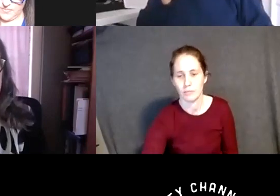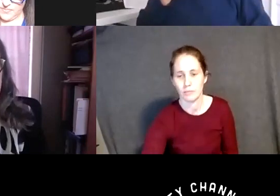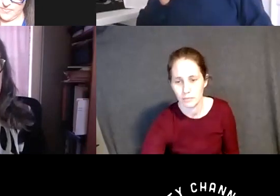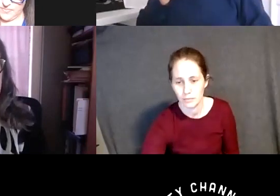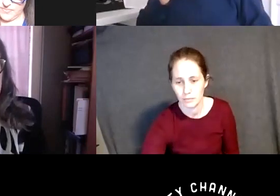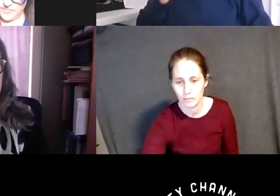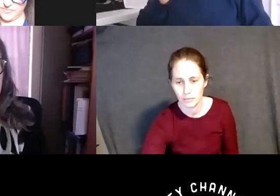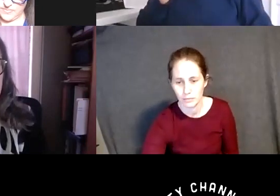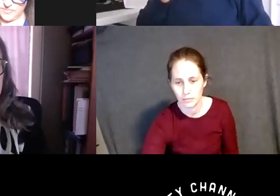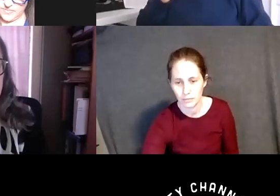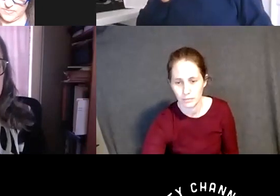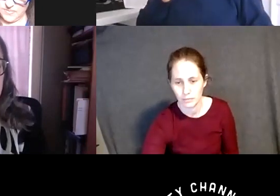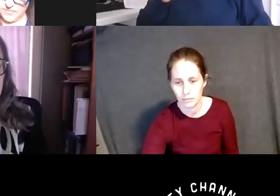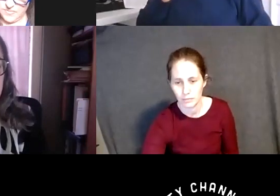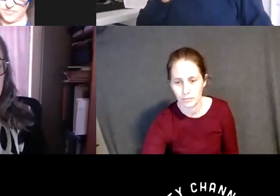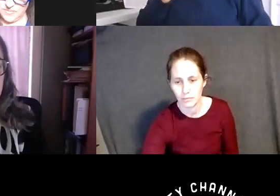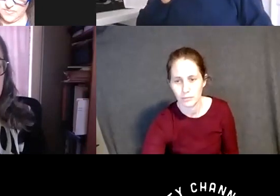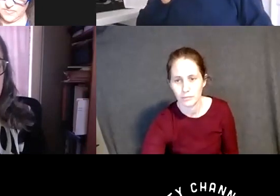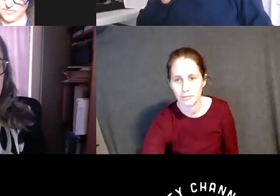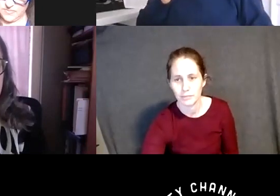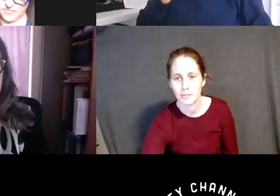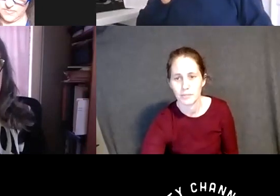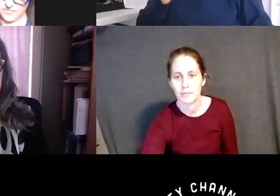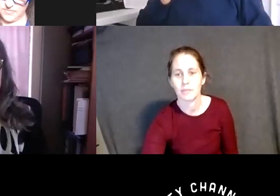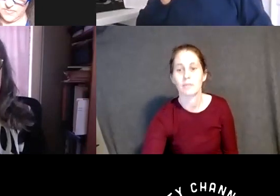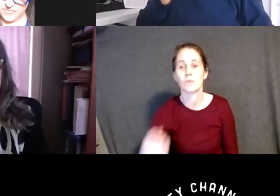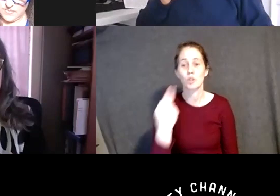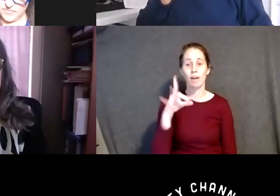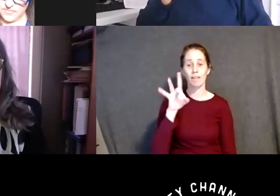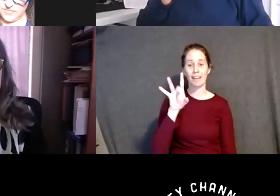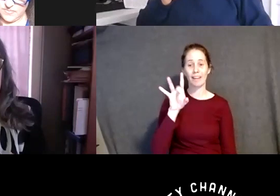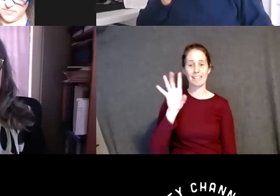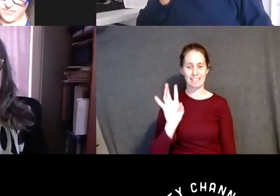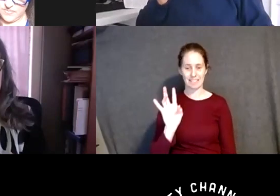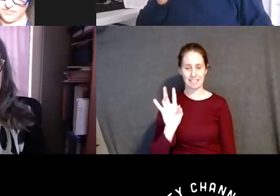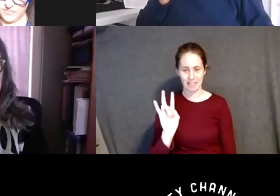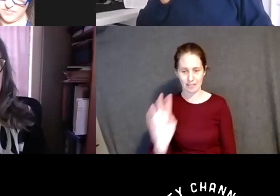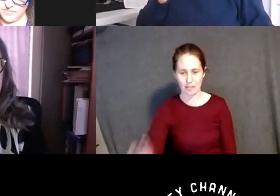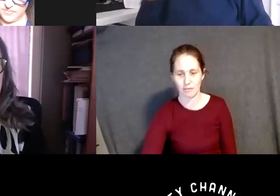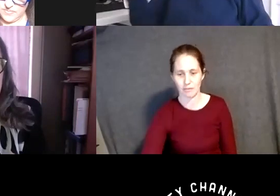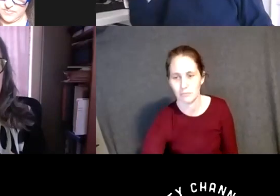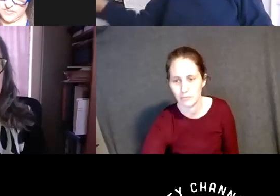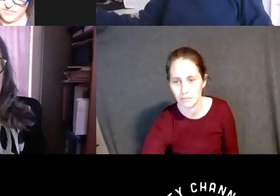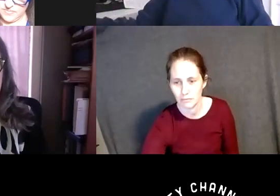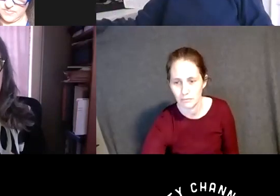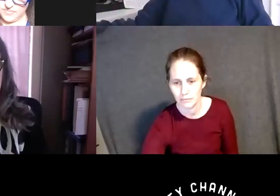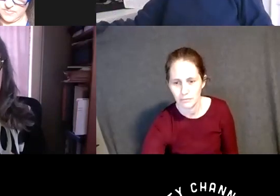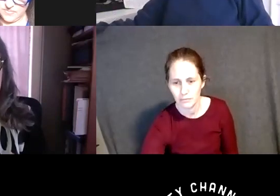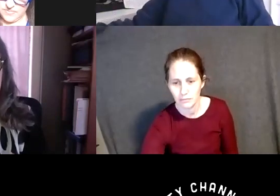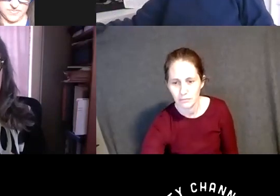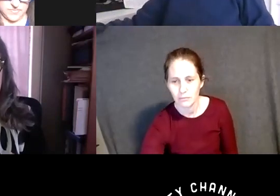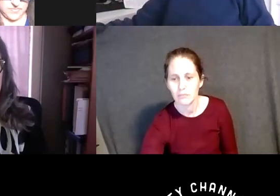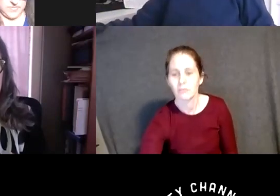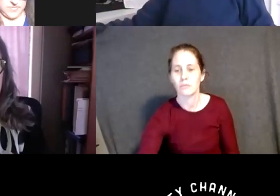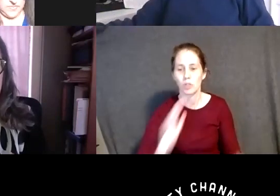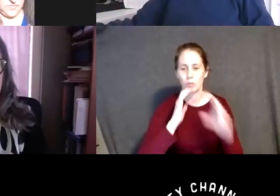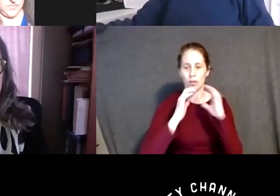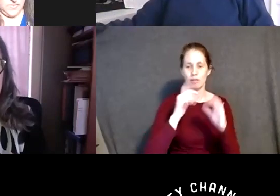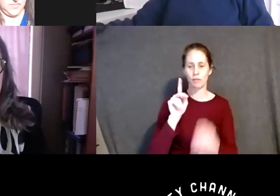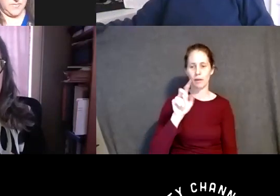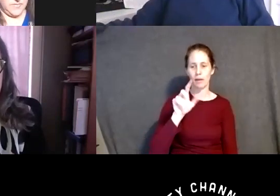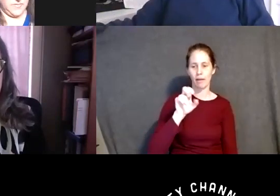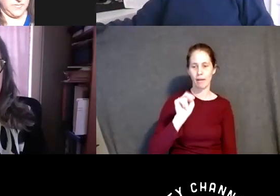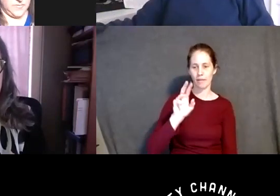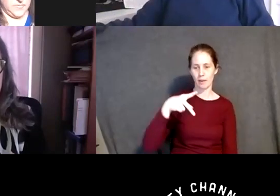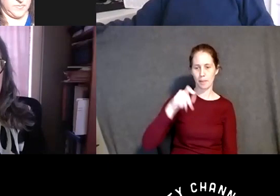Council President Kel Smith presents Bill Number 1287, communication from Kevin Paulus, Director of the Office of Management